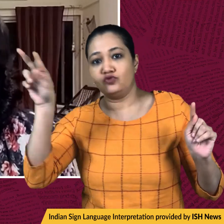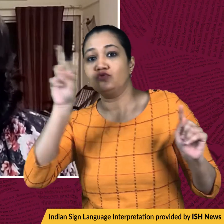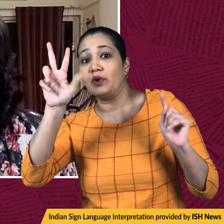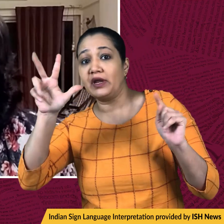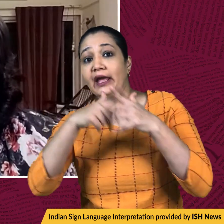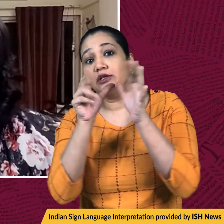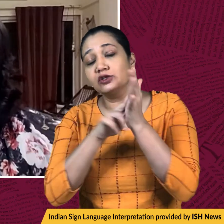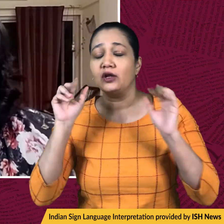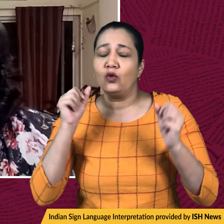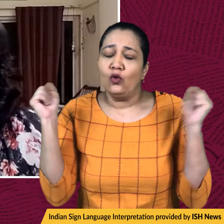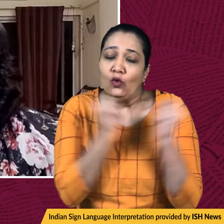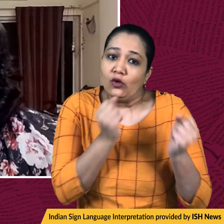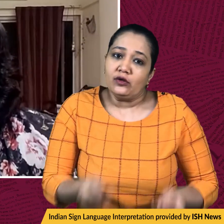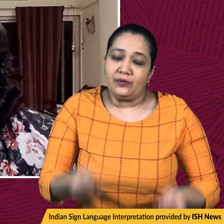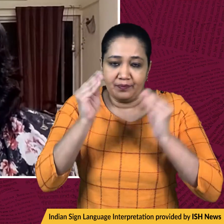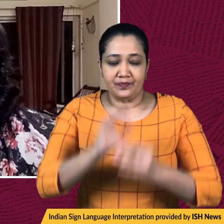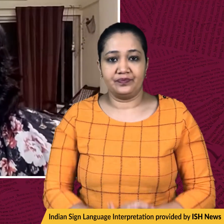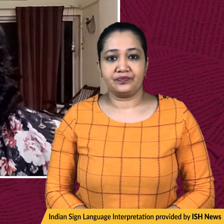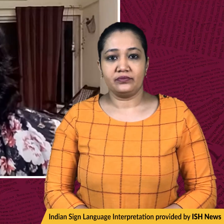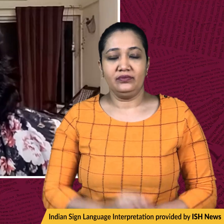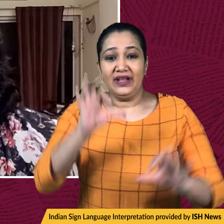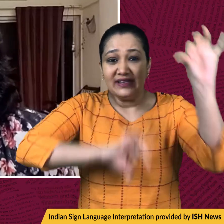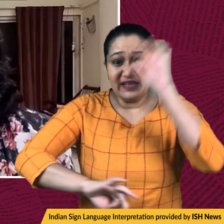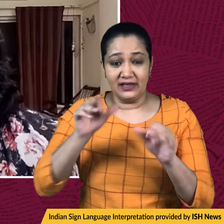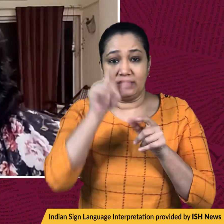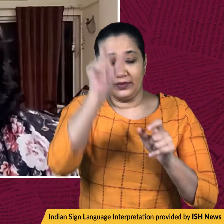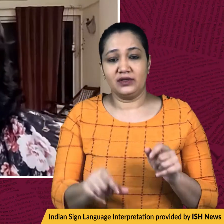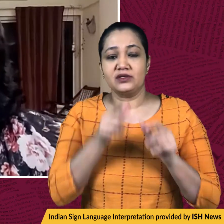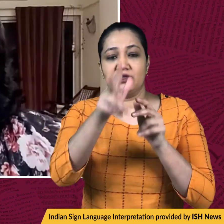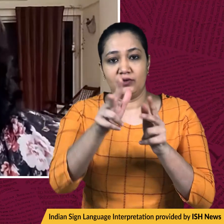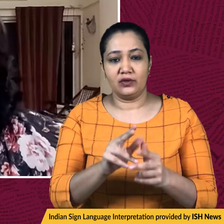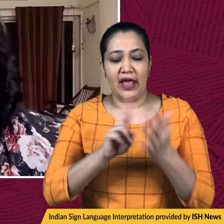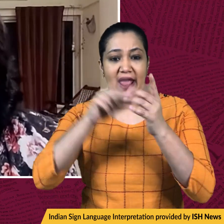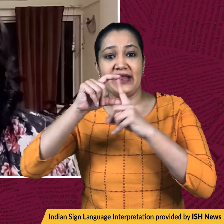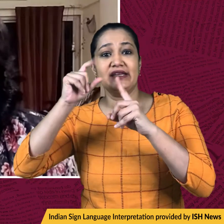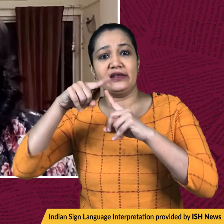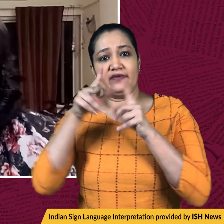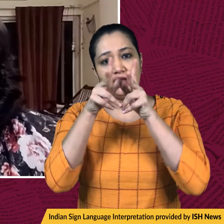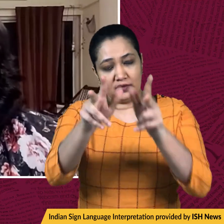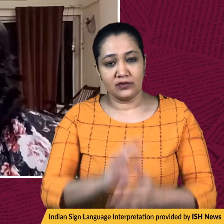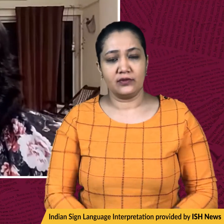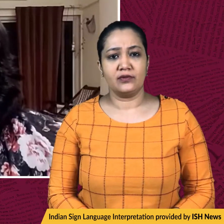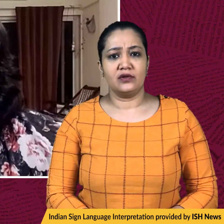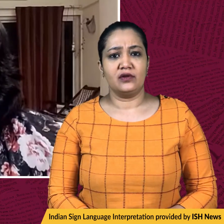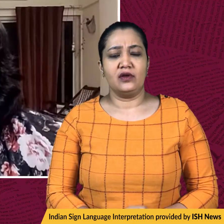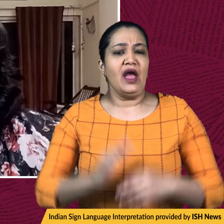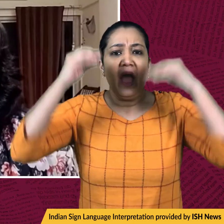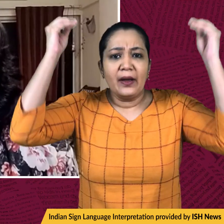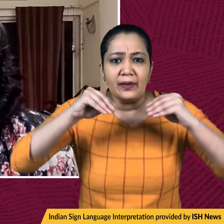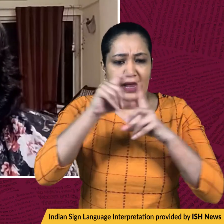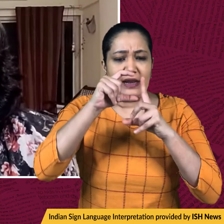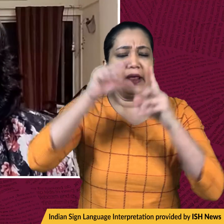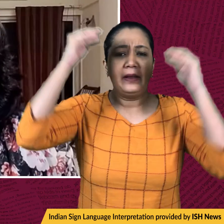to 28th. Senior scientist R.K. Janamani told NDTV, and I quote, "There is no rain predicted in